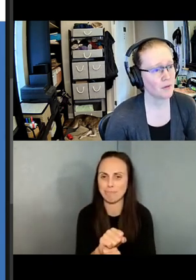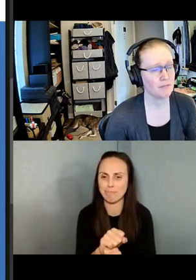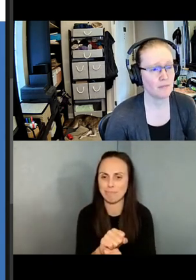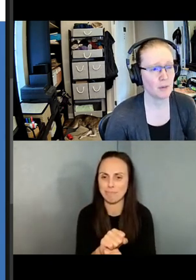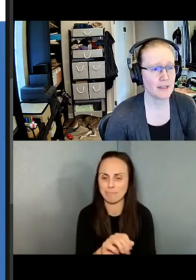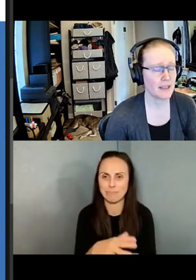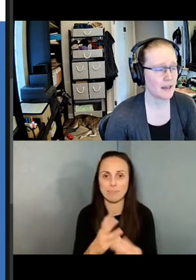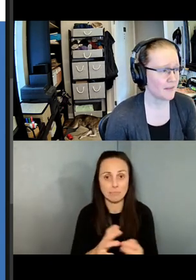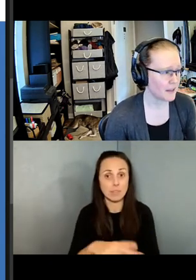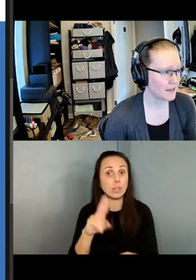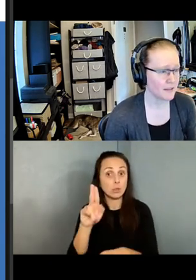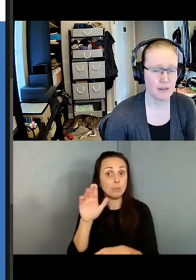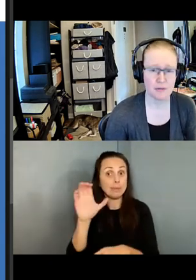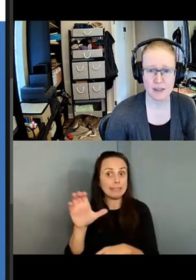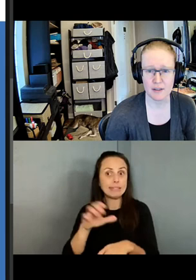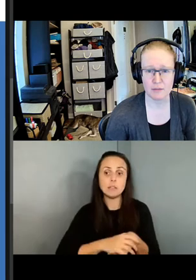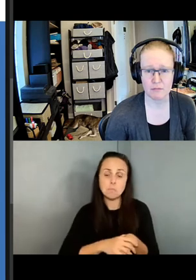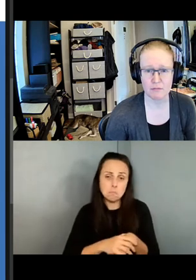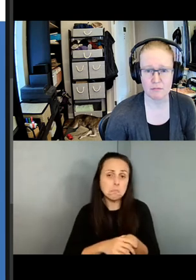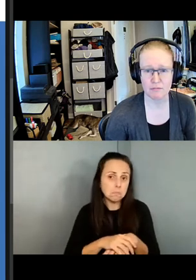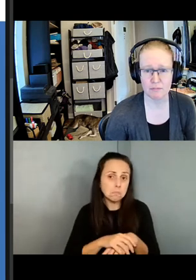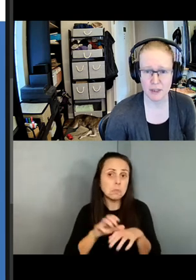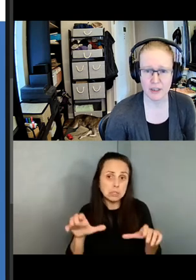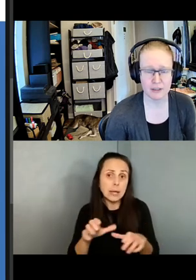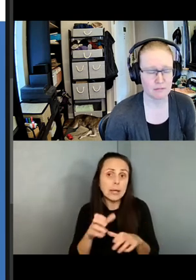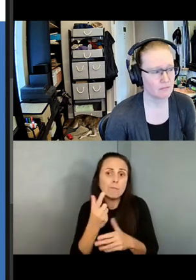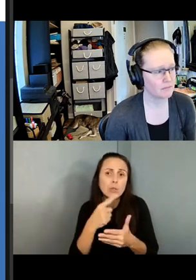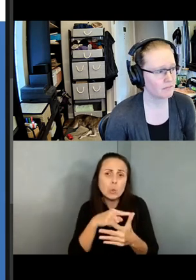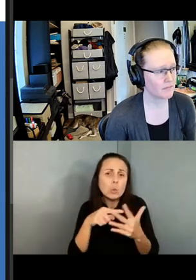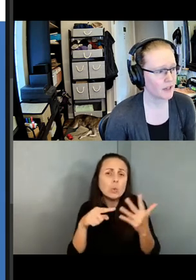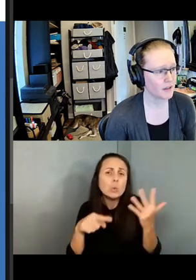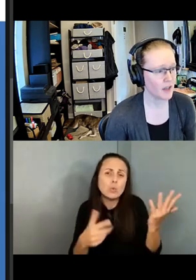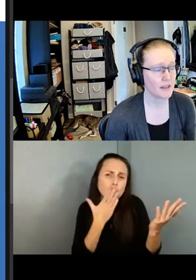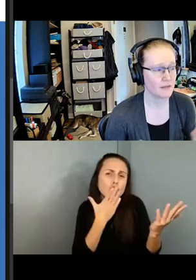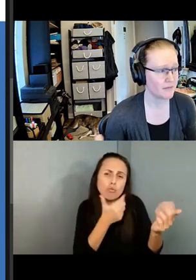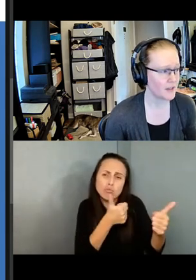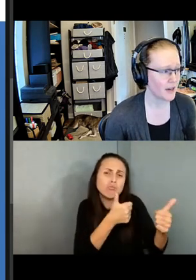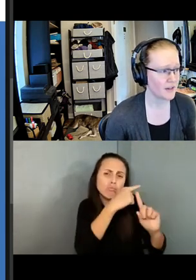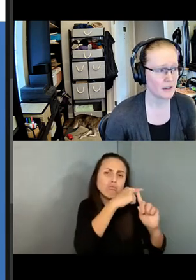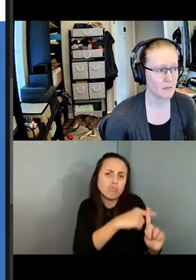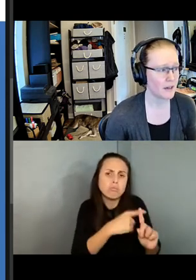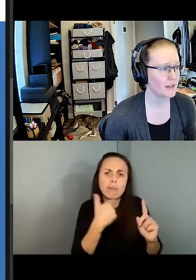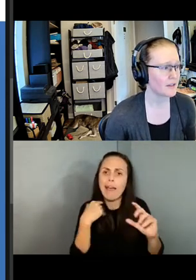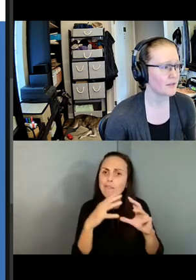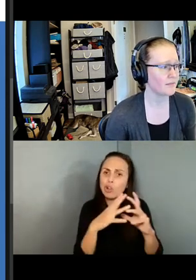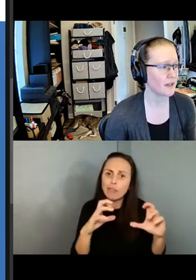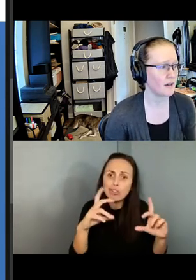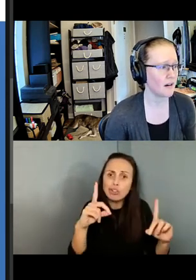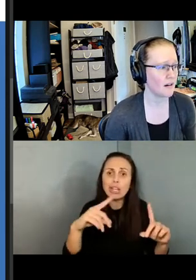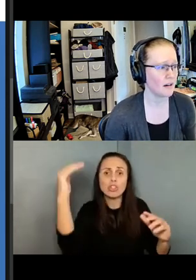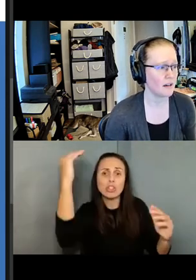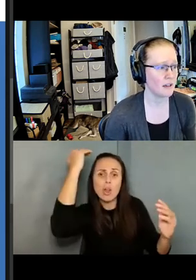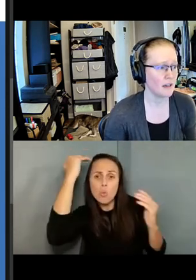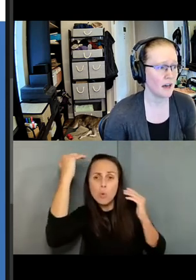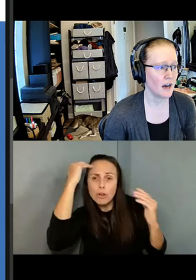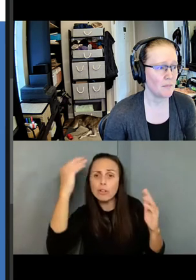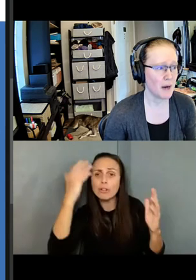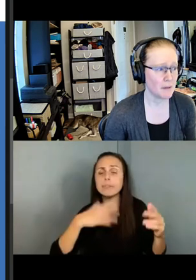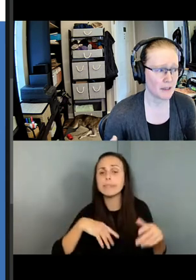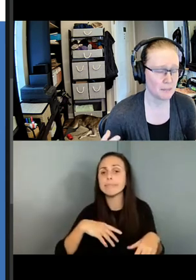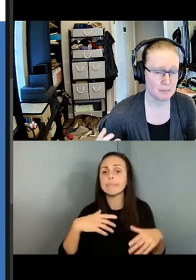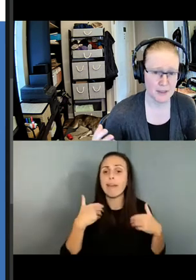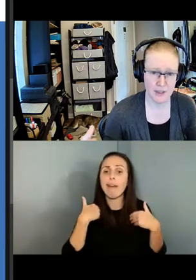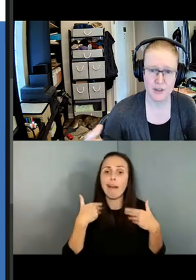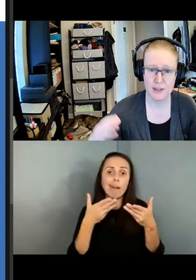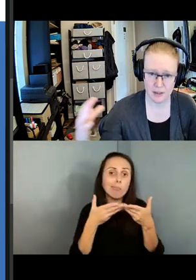So UBC, I think, does a few things pretty good. There's lots of education and awareness. There are